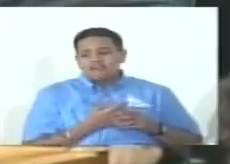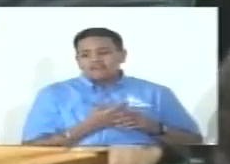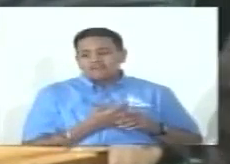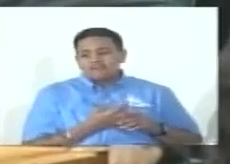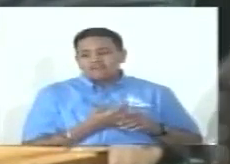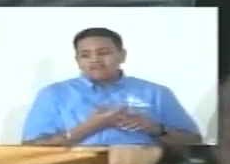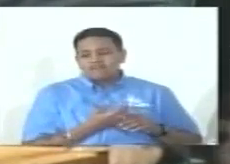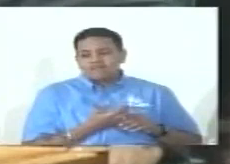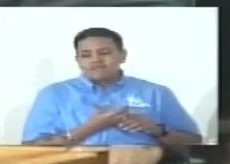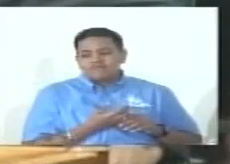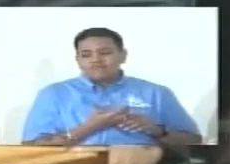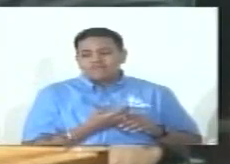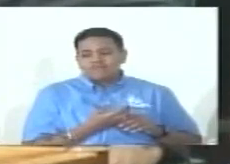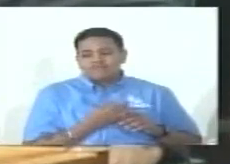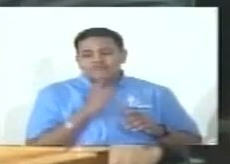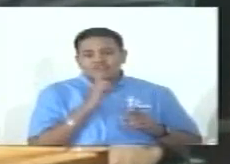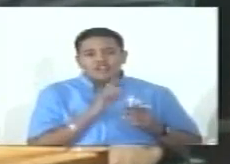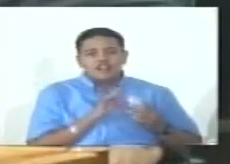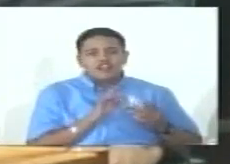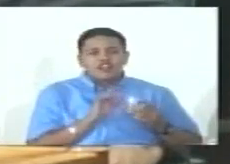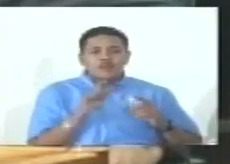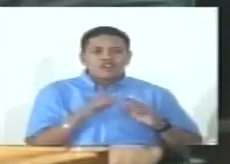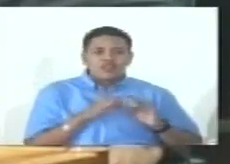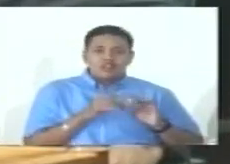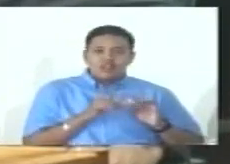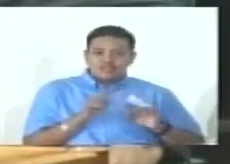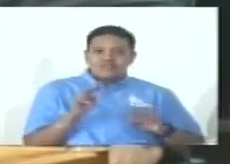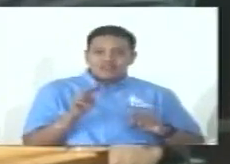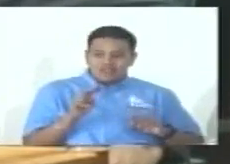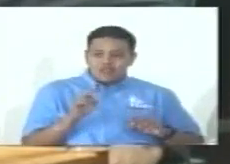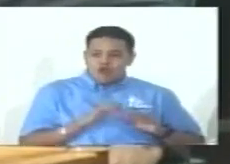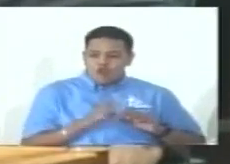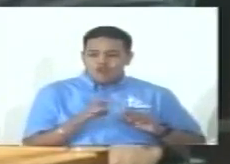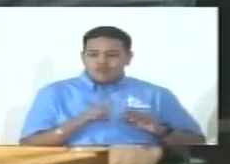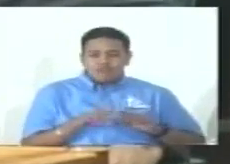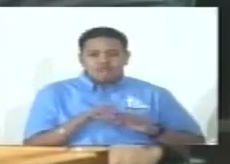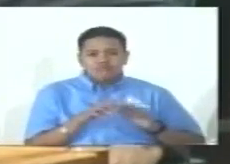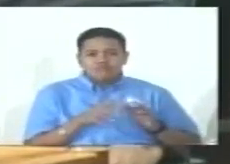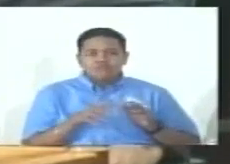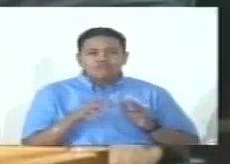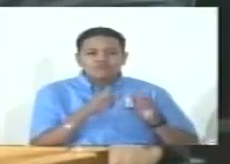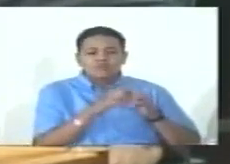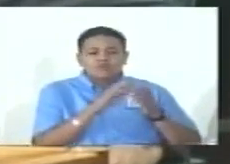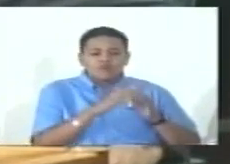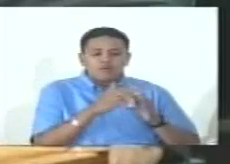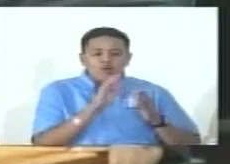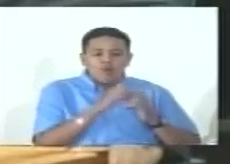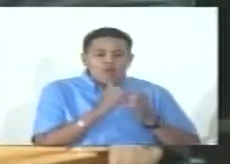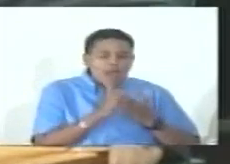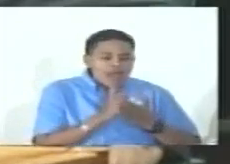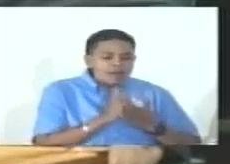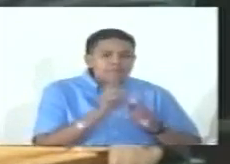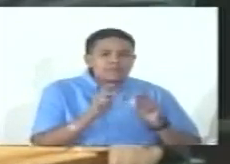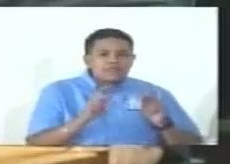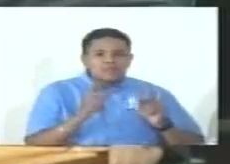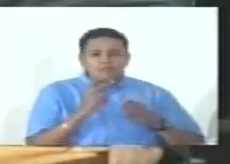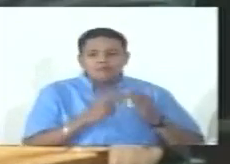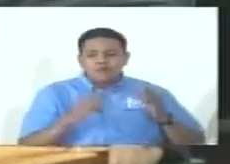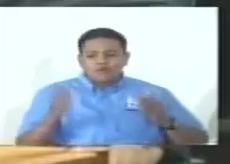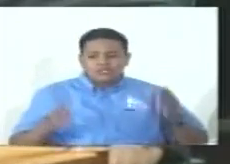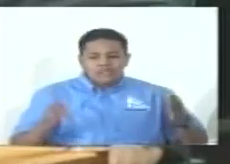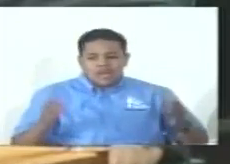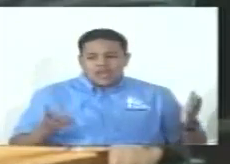It was a sort of folklore when she would talk about how he would move with the community, how helpful he was to persons on both sides